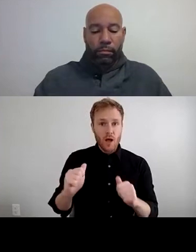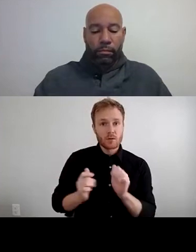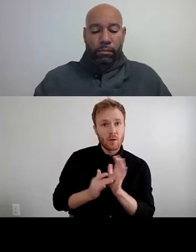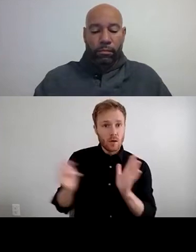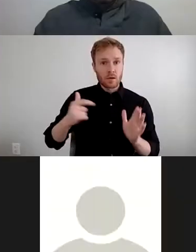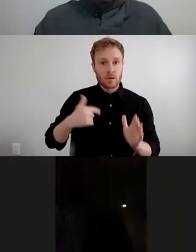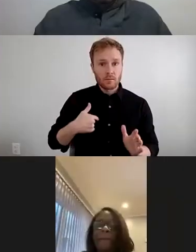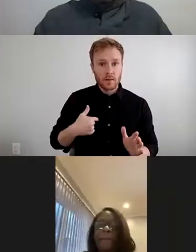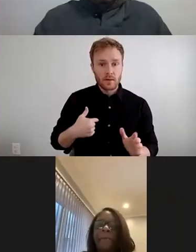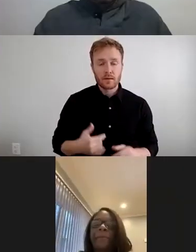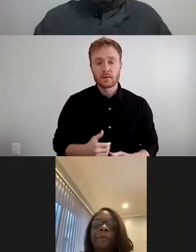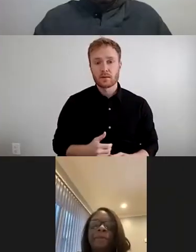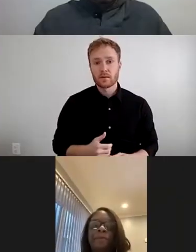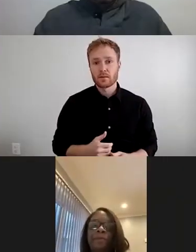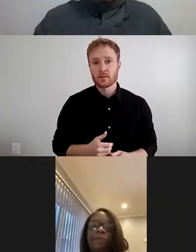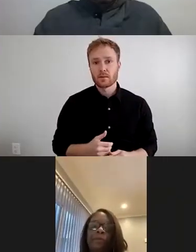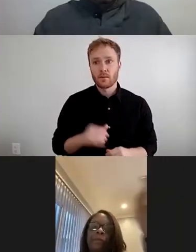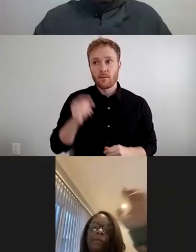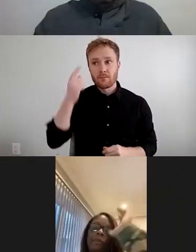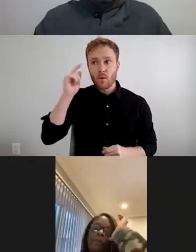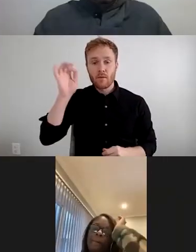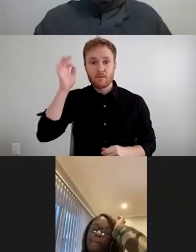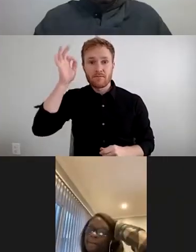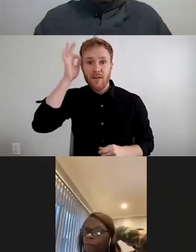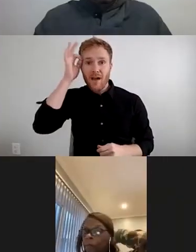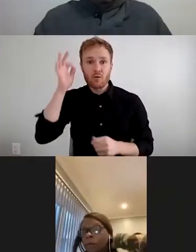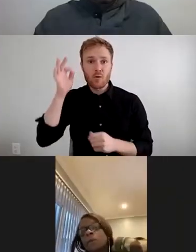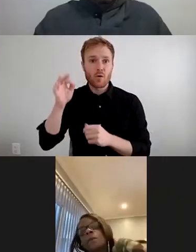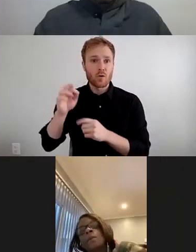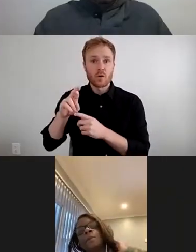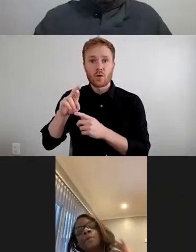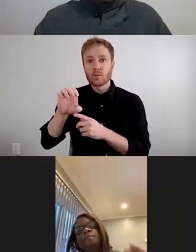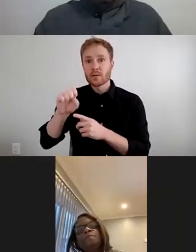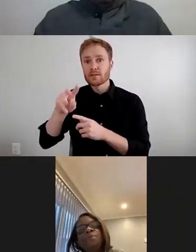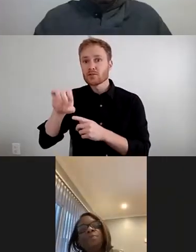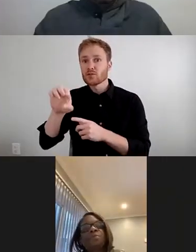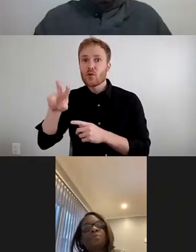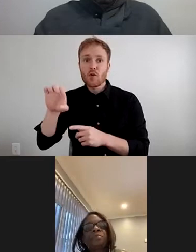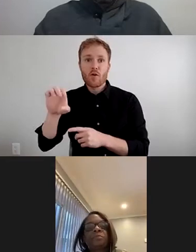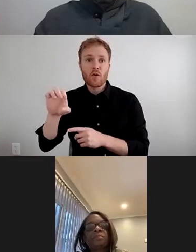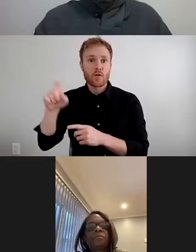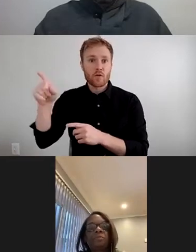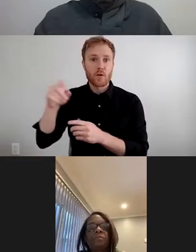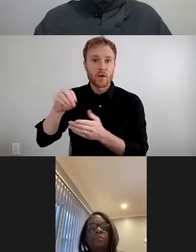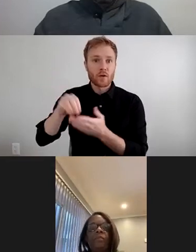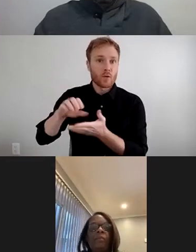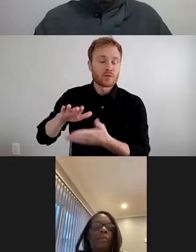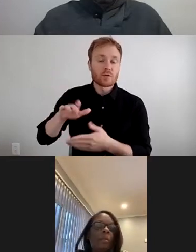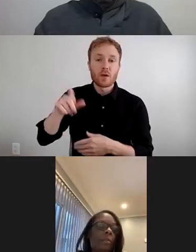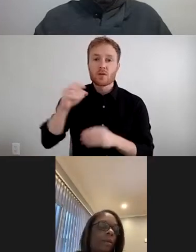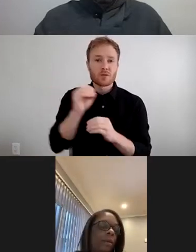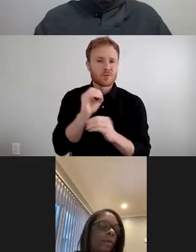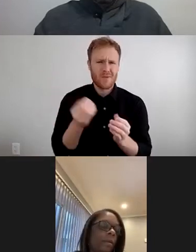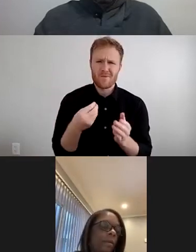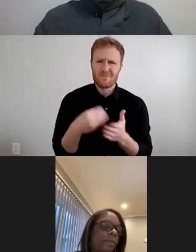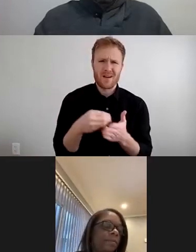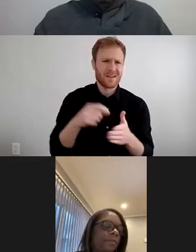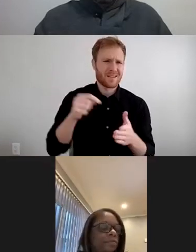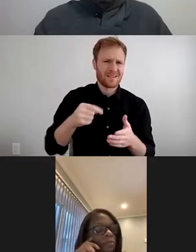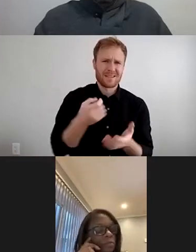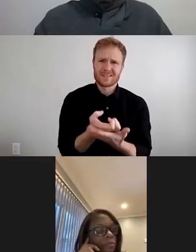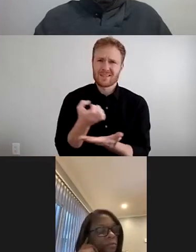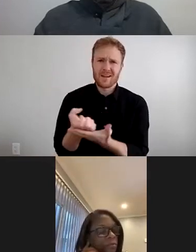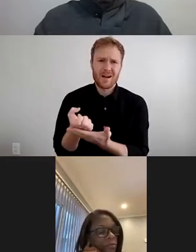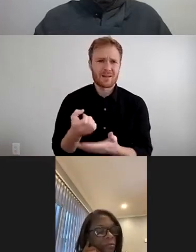me for Federal Reserve notes. There is no money in this economy. There is no money. Federal Reserve notes is fiat currency. It's